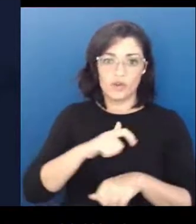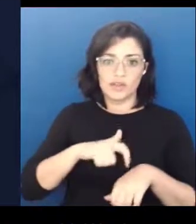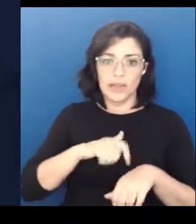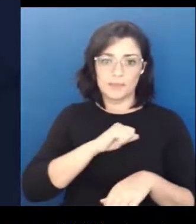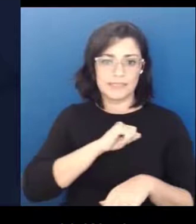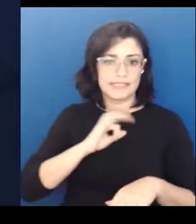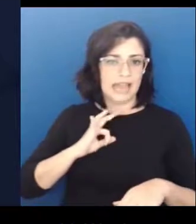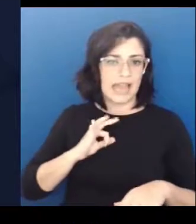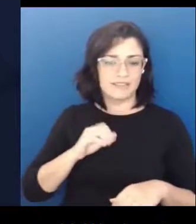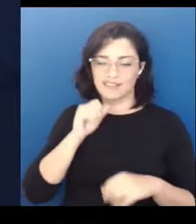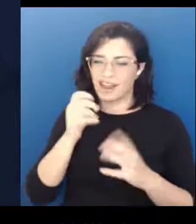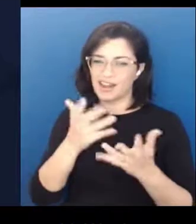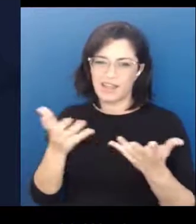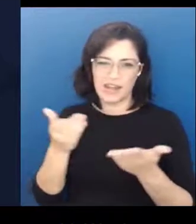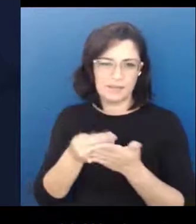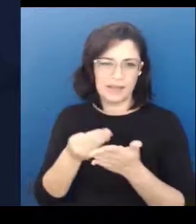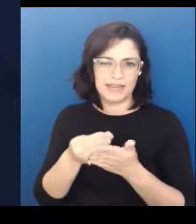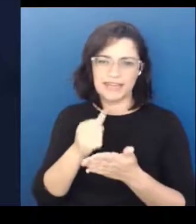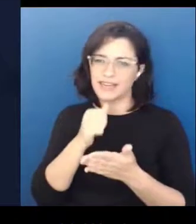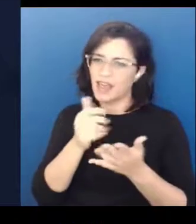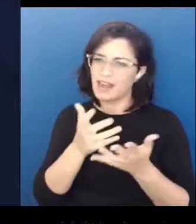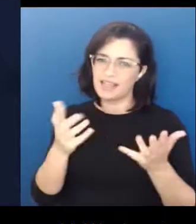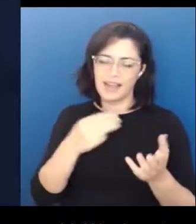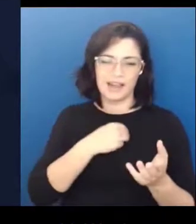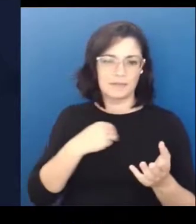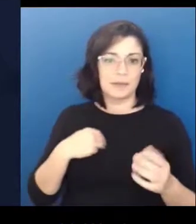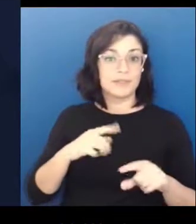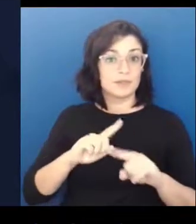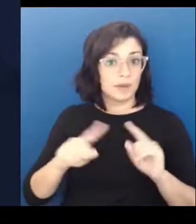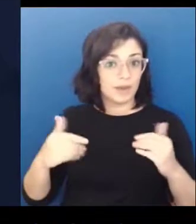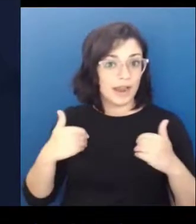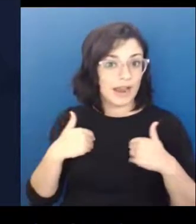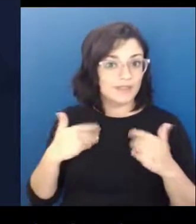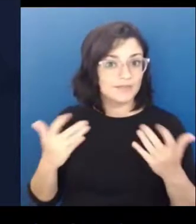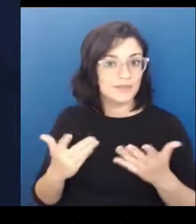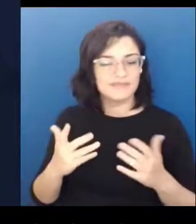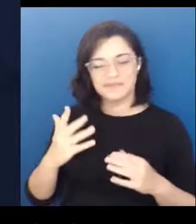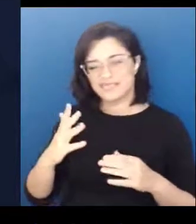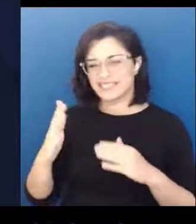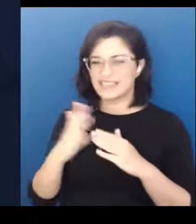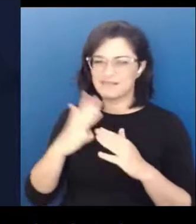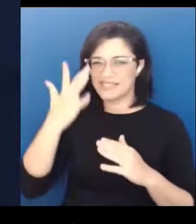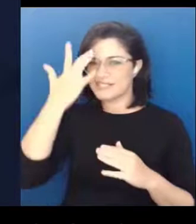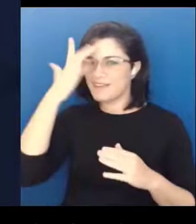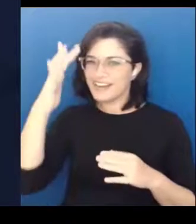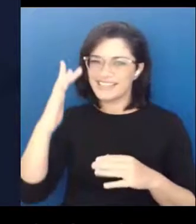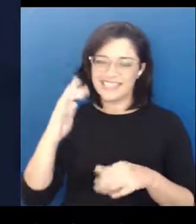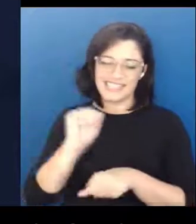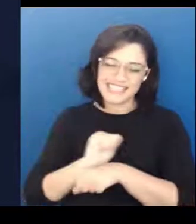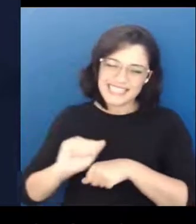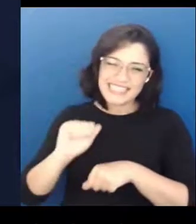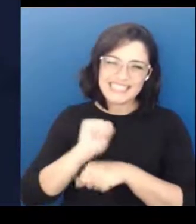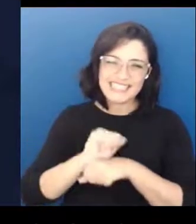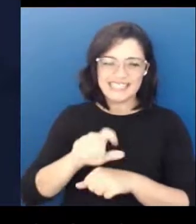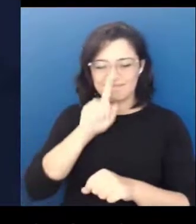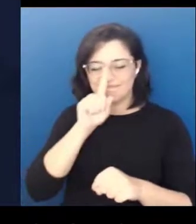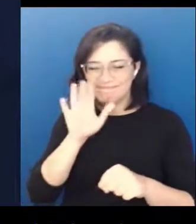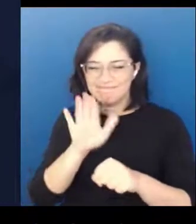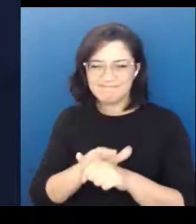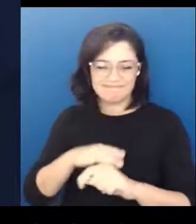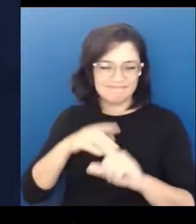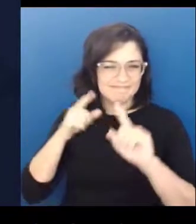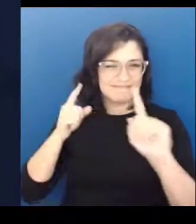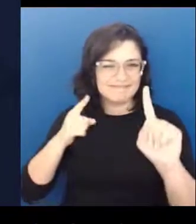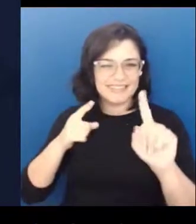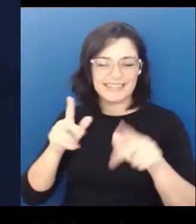members. What we do have is the smartest, hardest working, dedicated people I have ever had the honor of